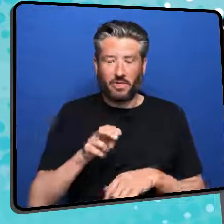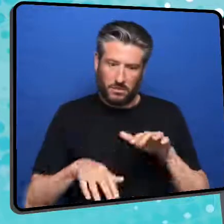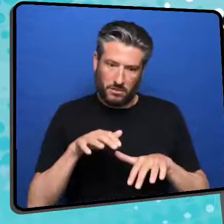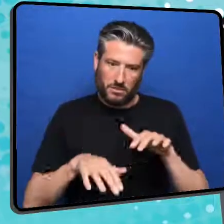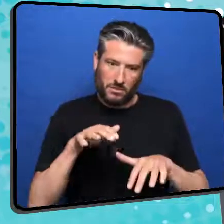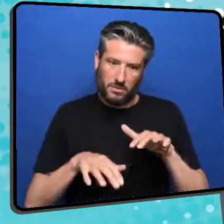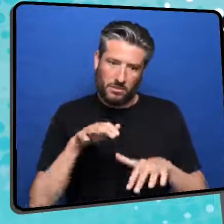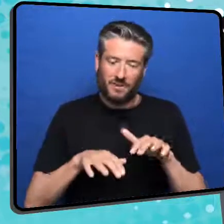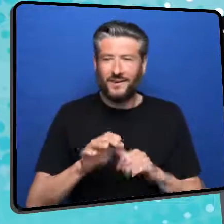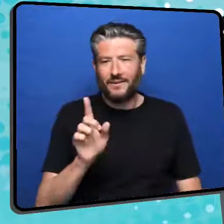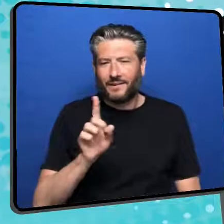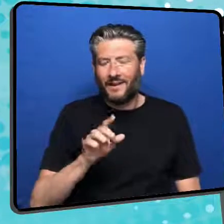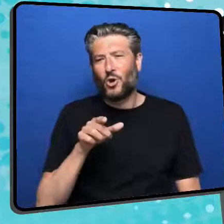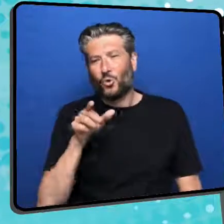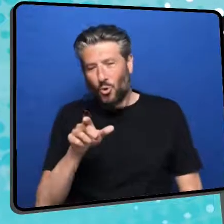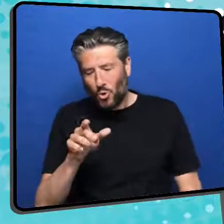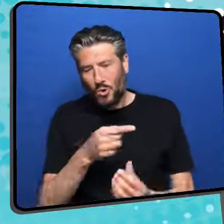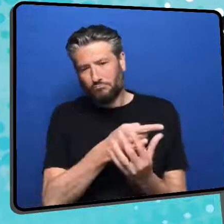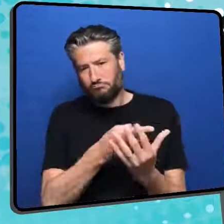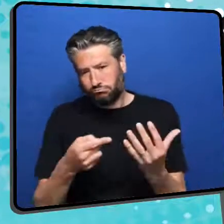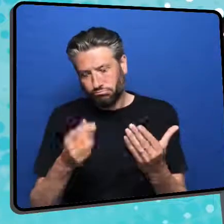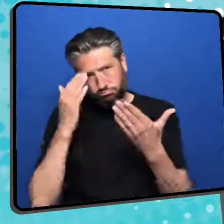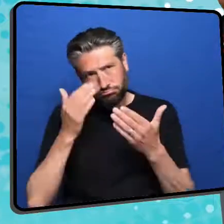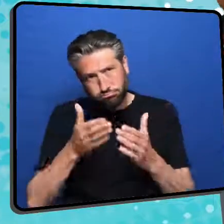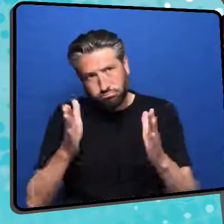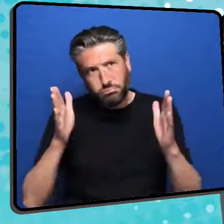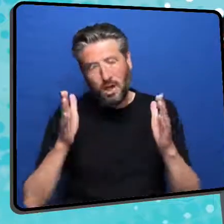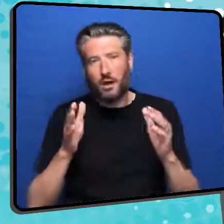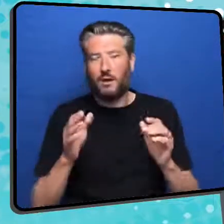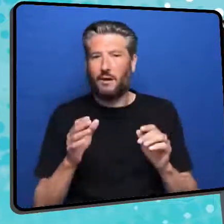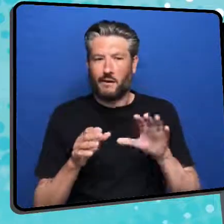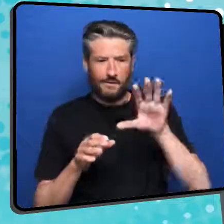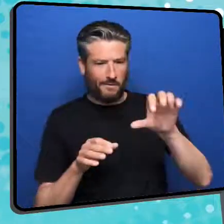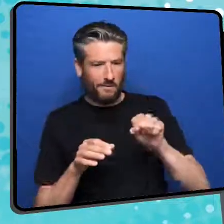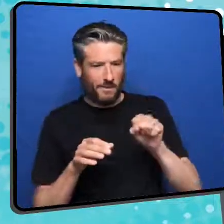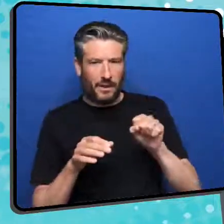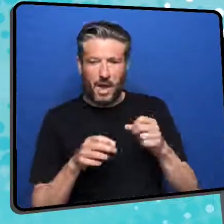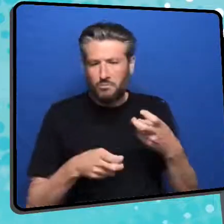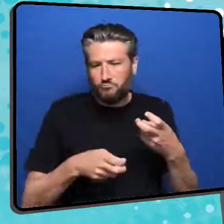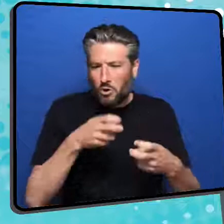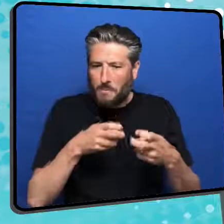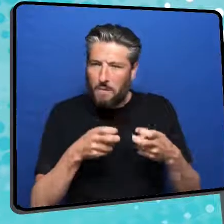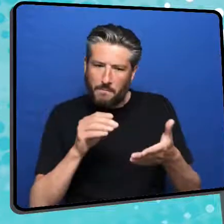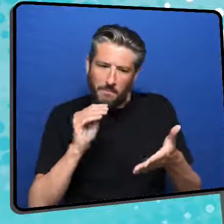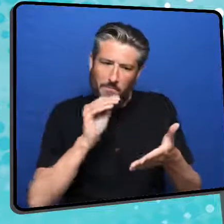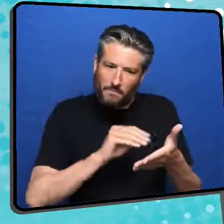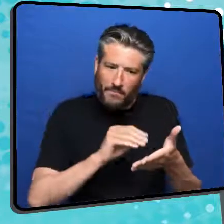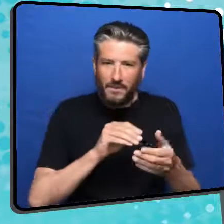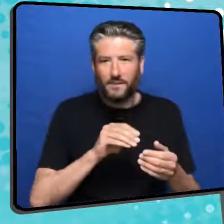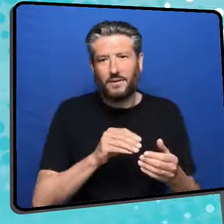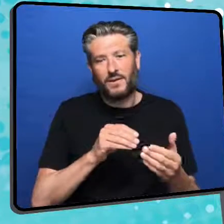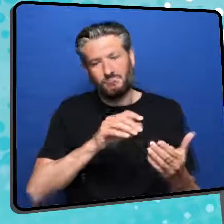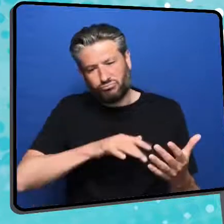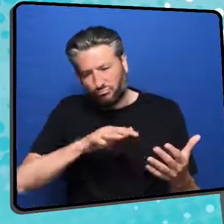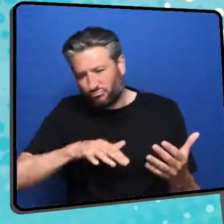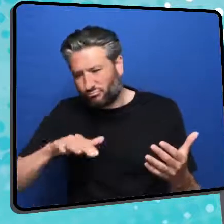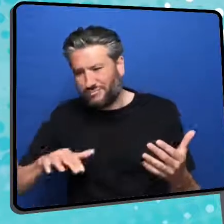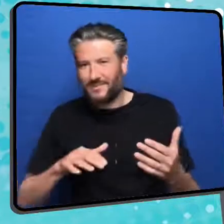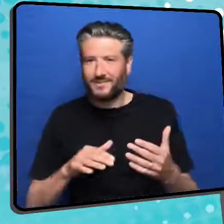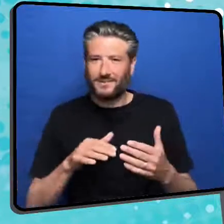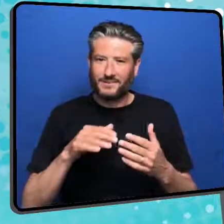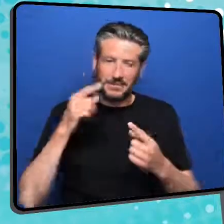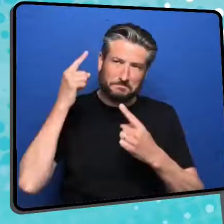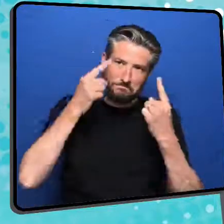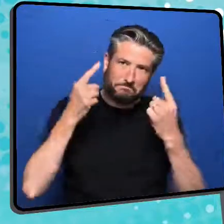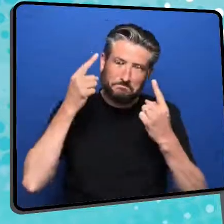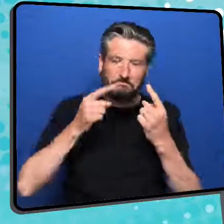problem going on there as well, which is really cool. Actually, that brings us very nicely to sort of the next question. You kind of hinted at it, but